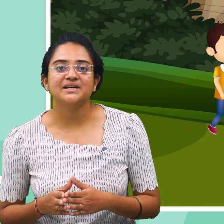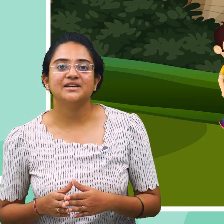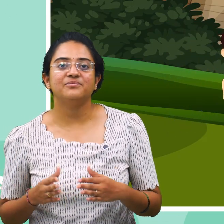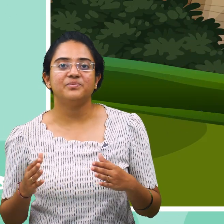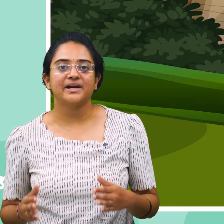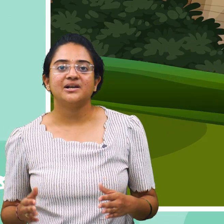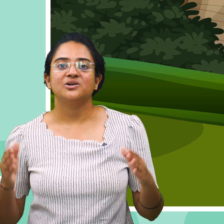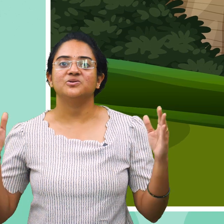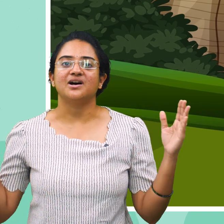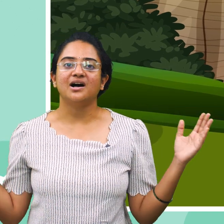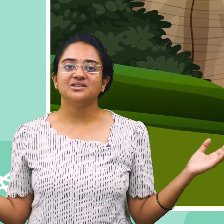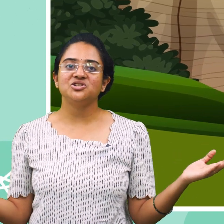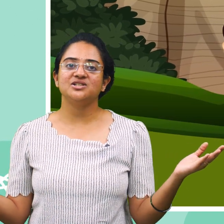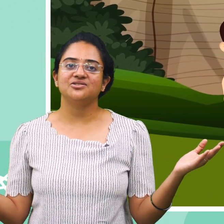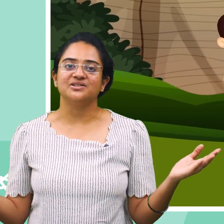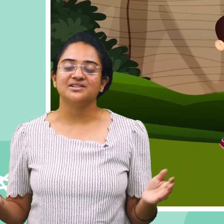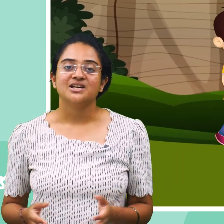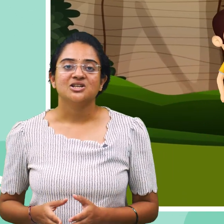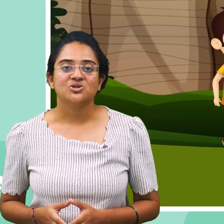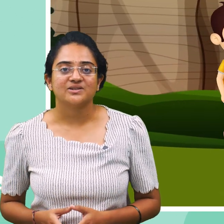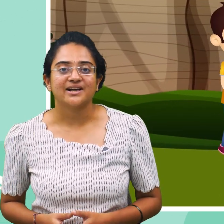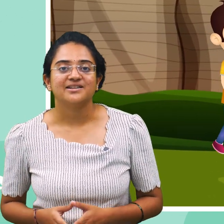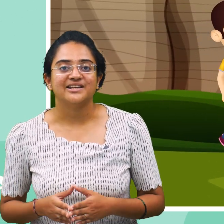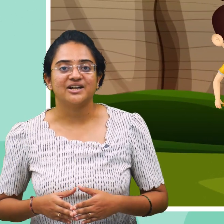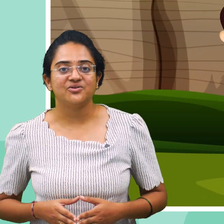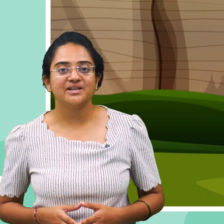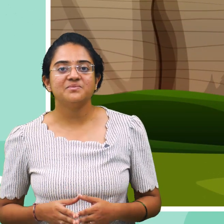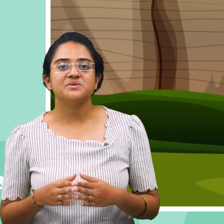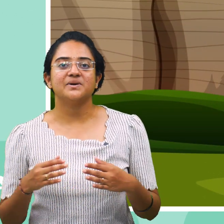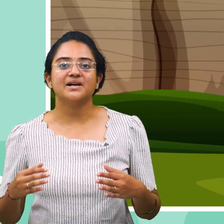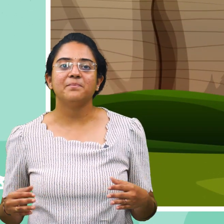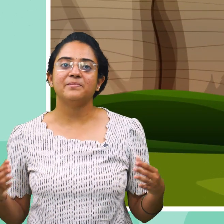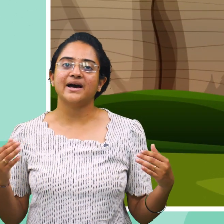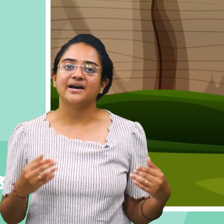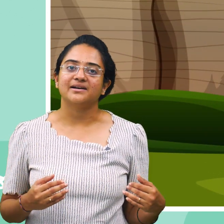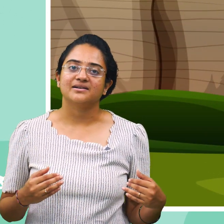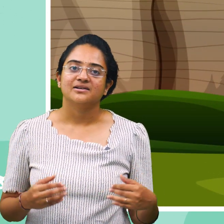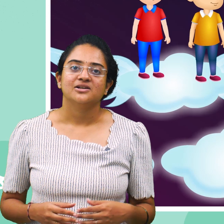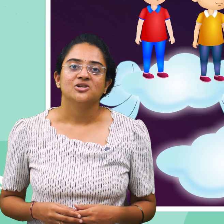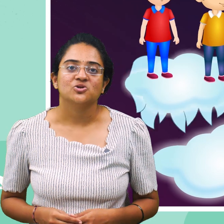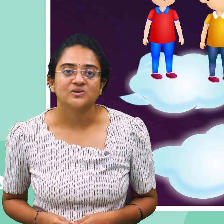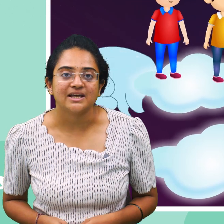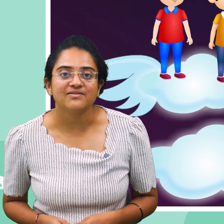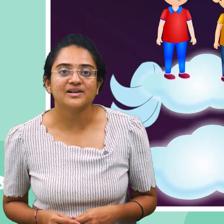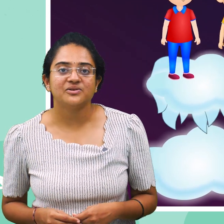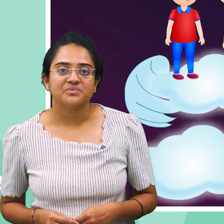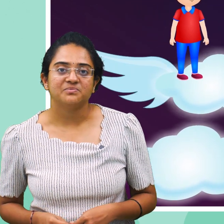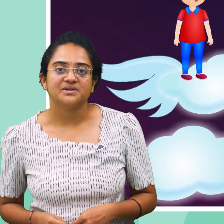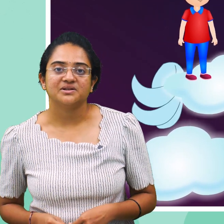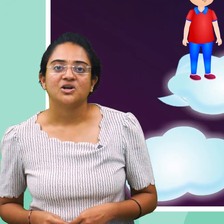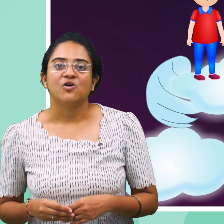Help me give bread to the other children so that their dreams may come back, so they